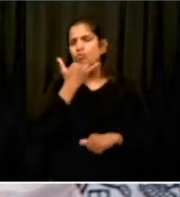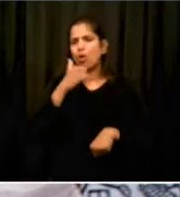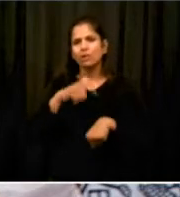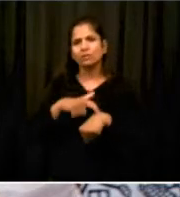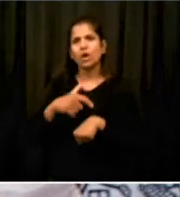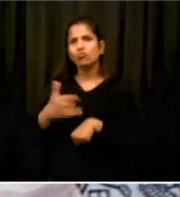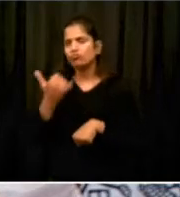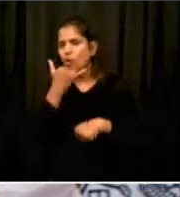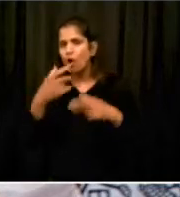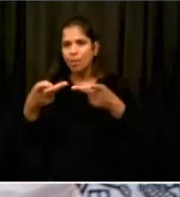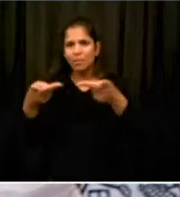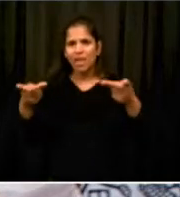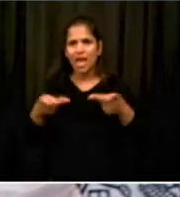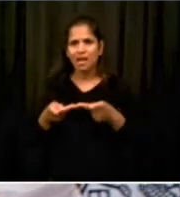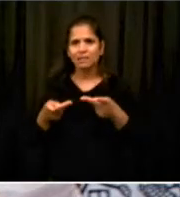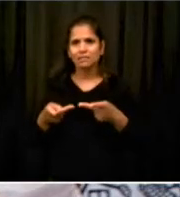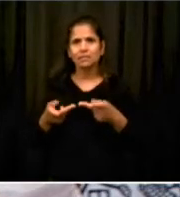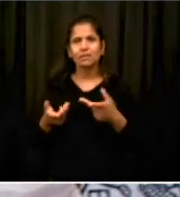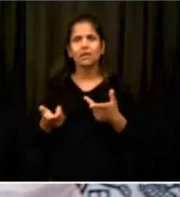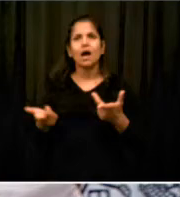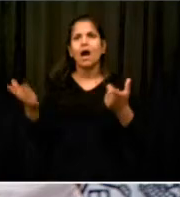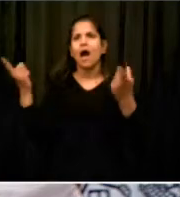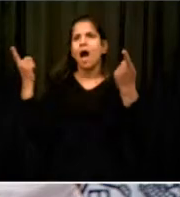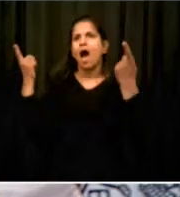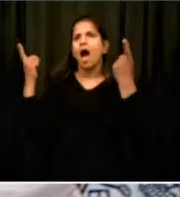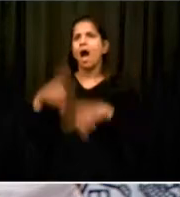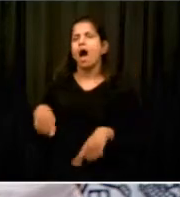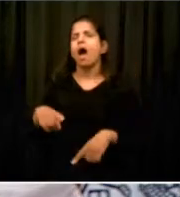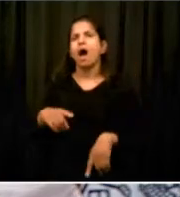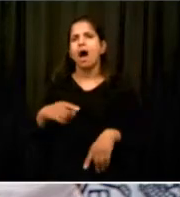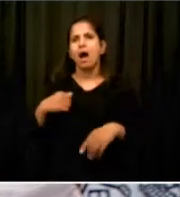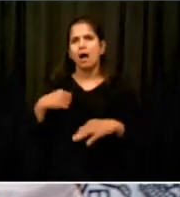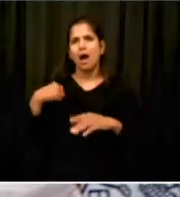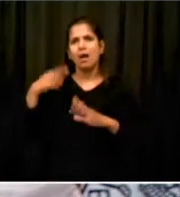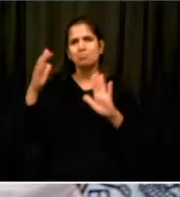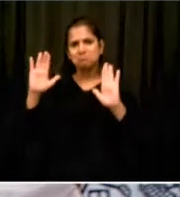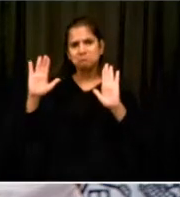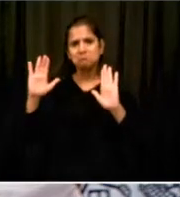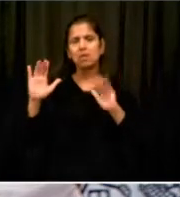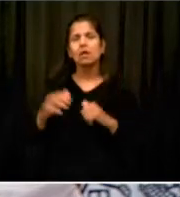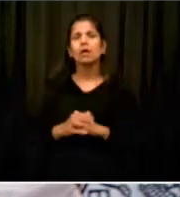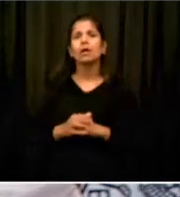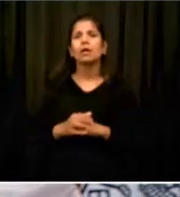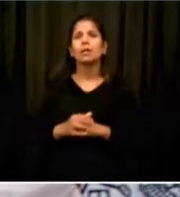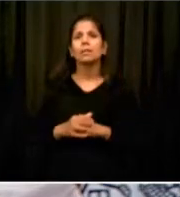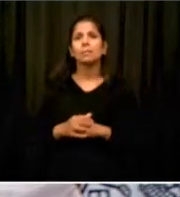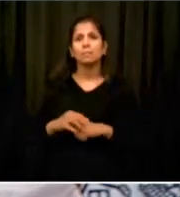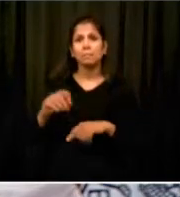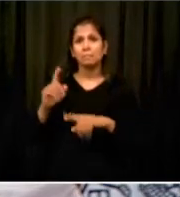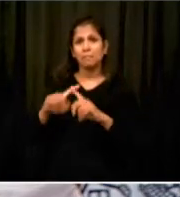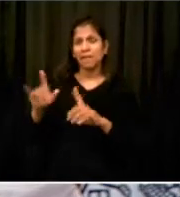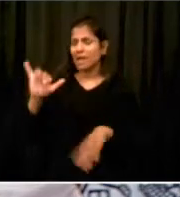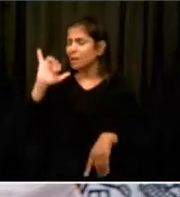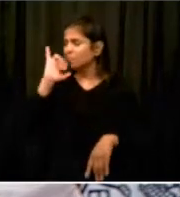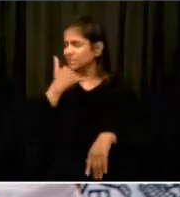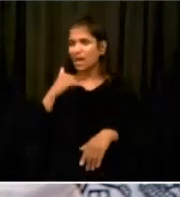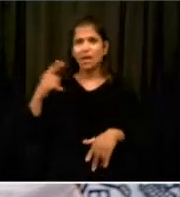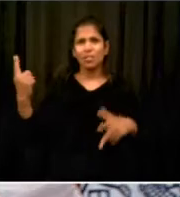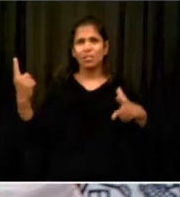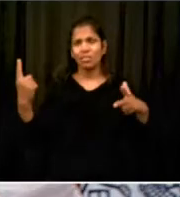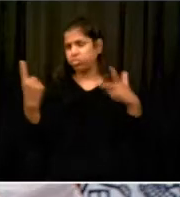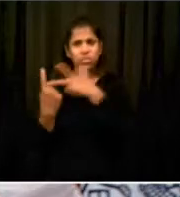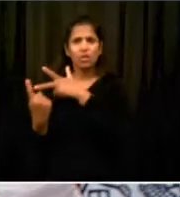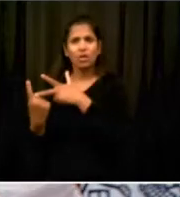don't believe that the mistakes like that are the fundamental reality. I think the fundamental reality is what happens